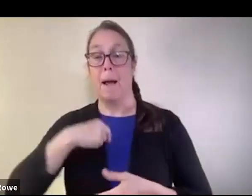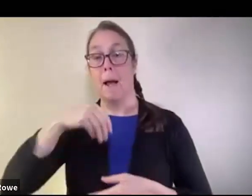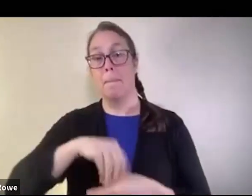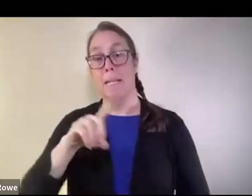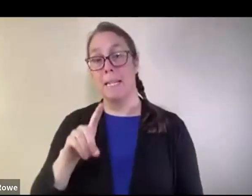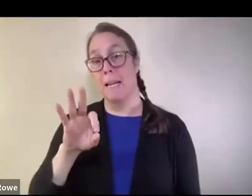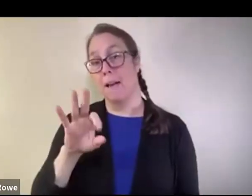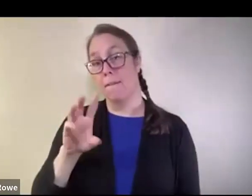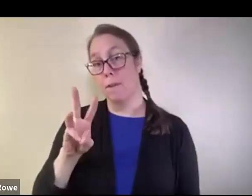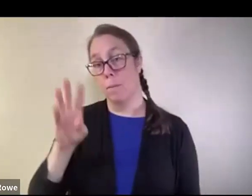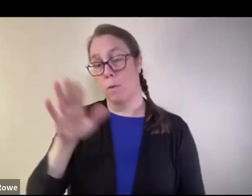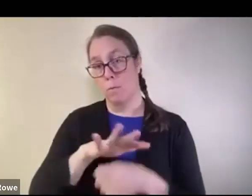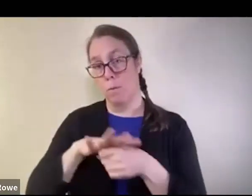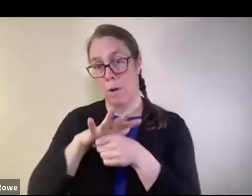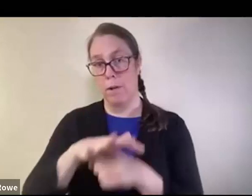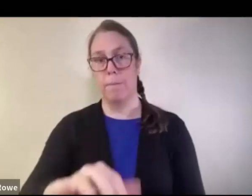DFW area.